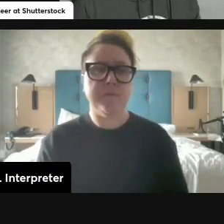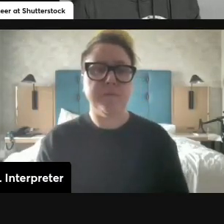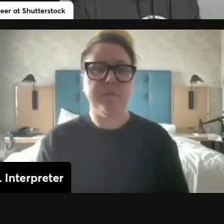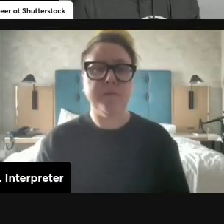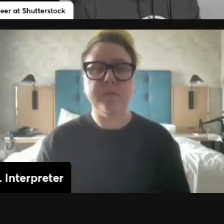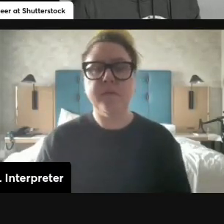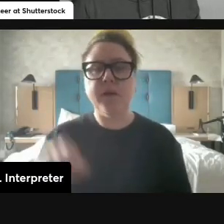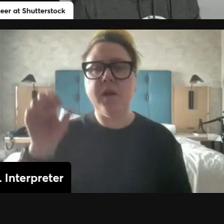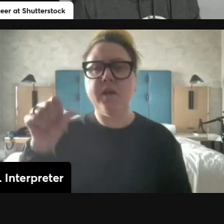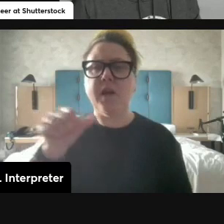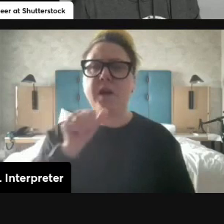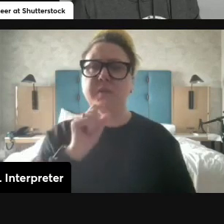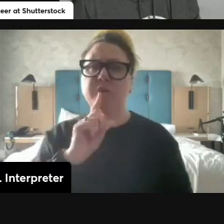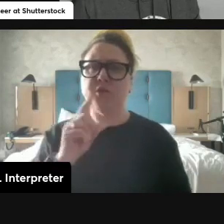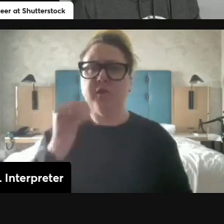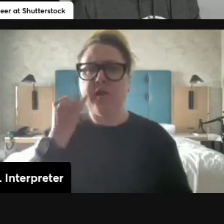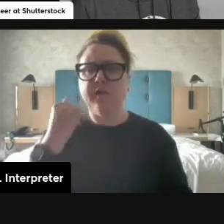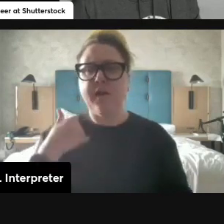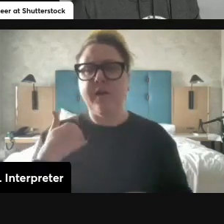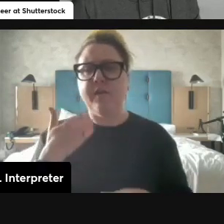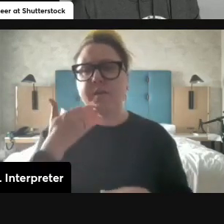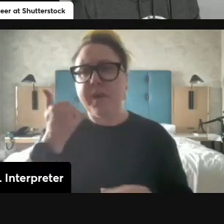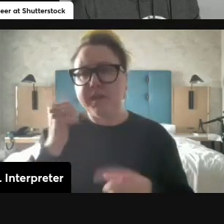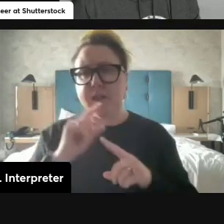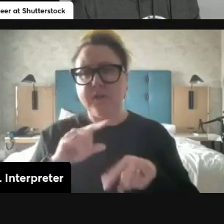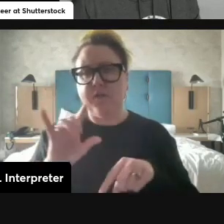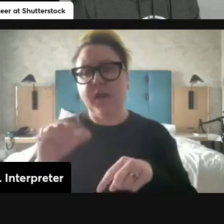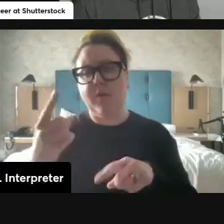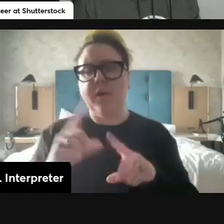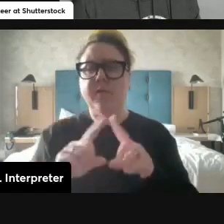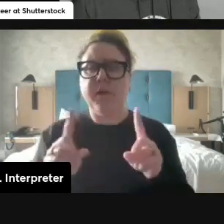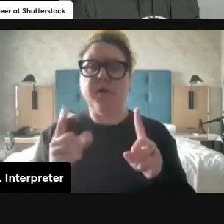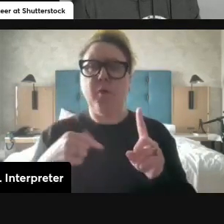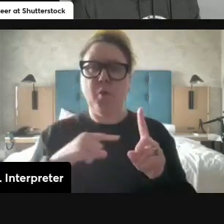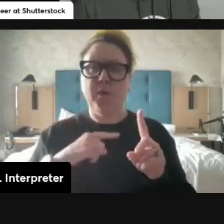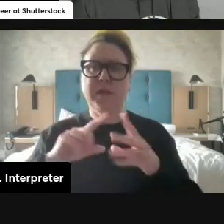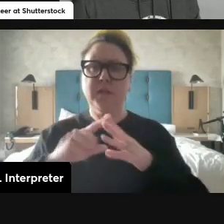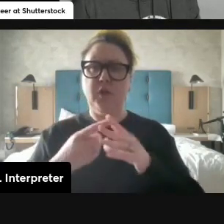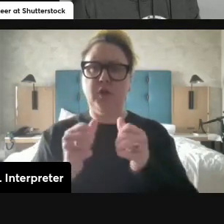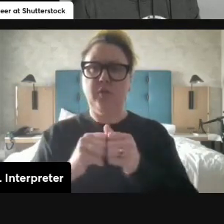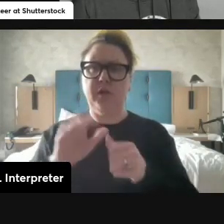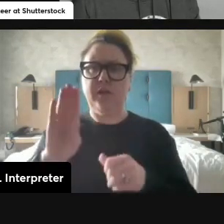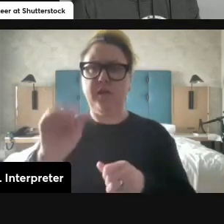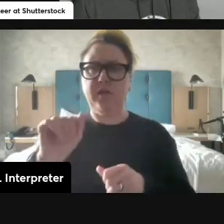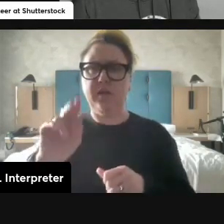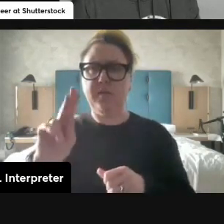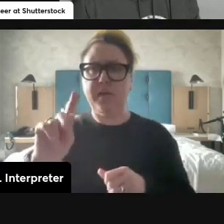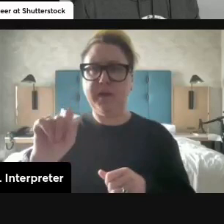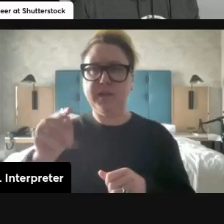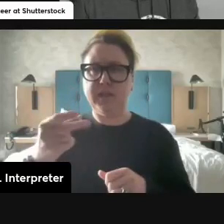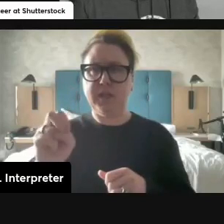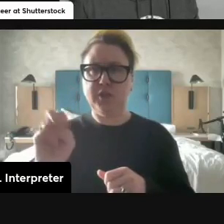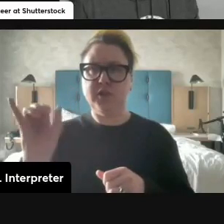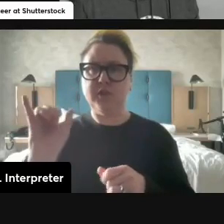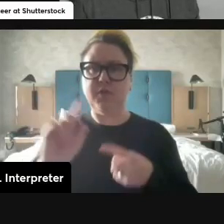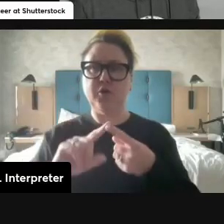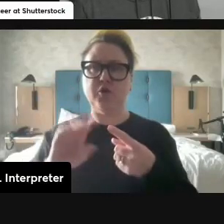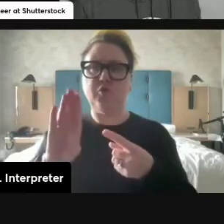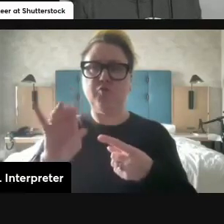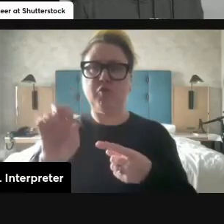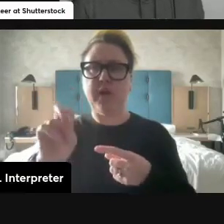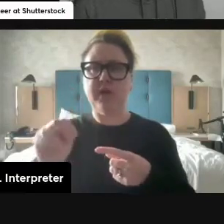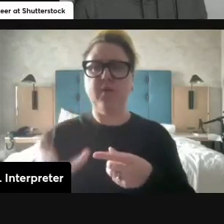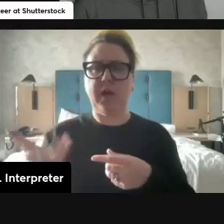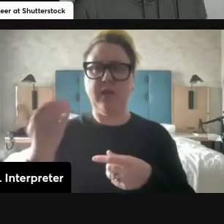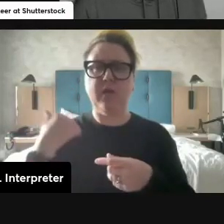Yeah, not sure I have the best answer for that one. We started with Backstage, similar to Brian a little while